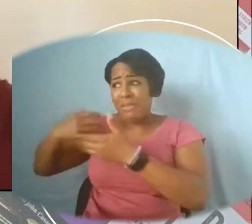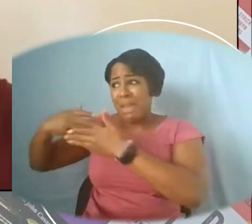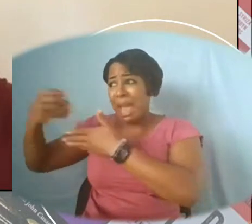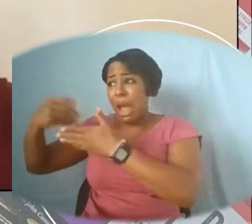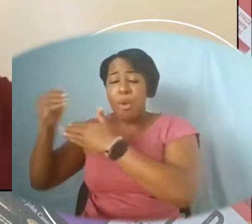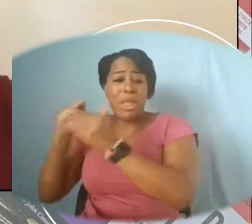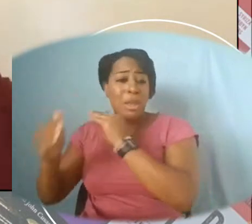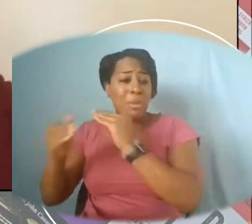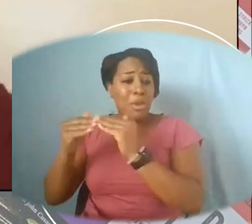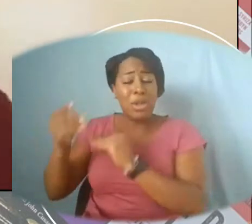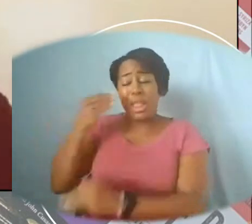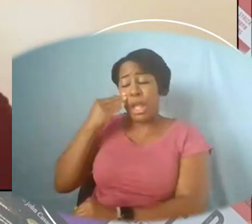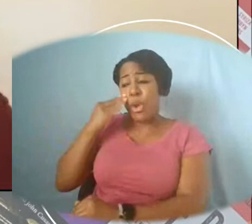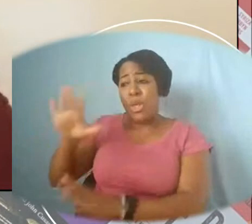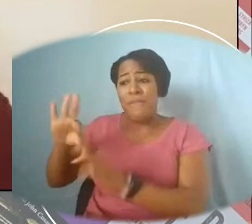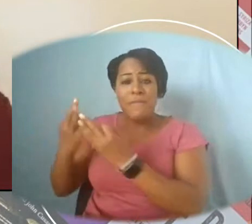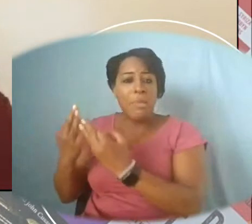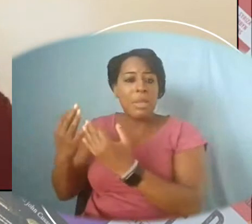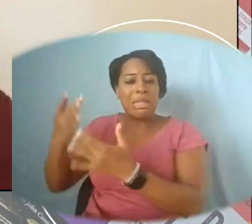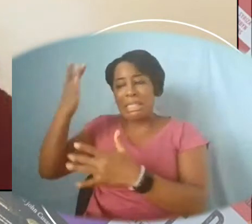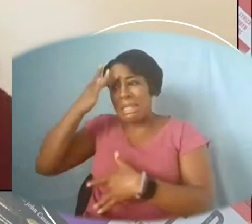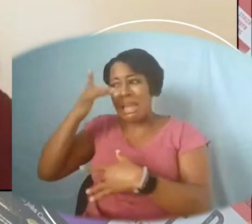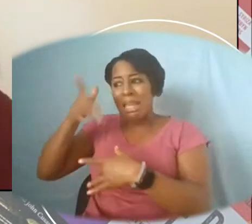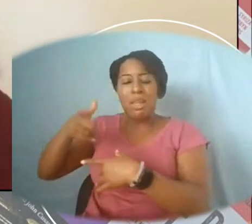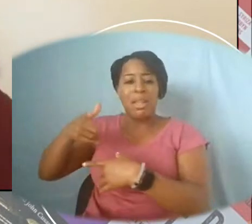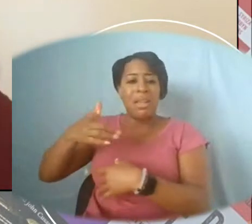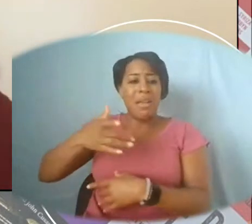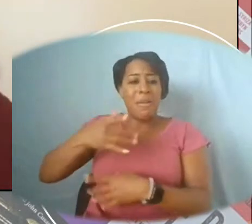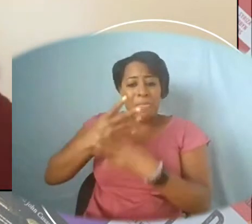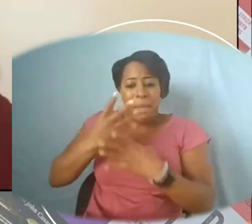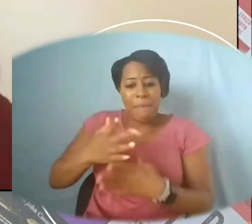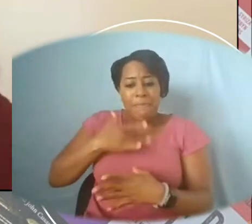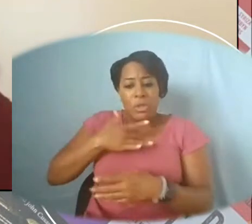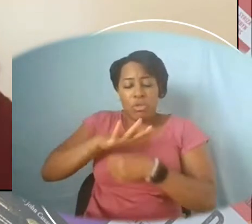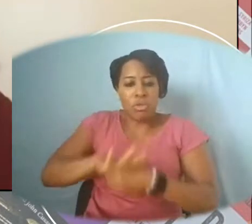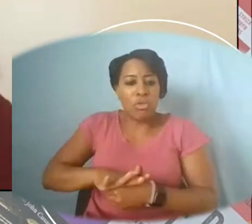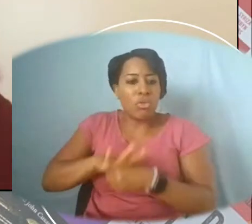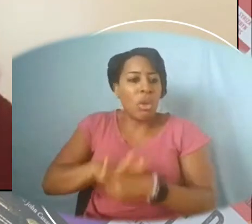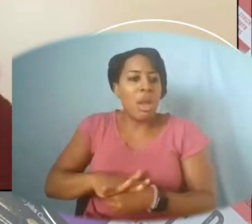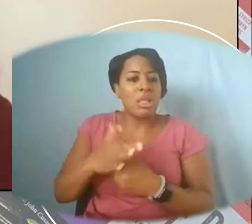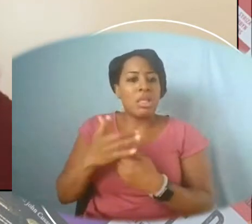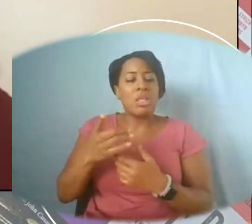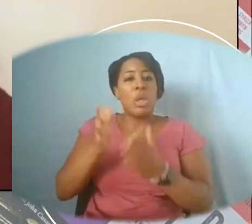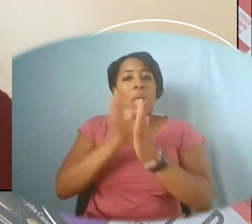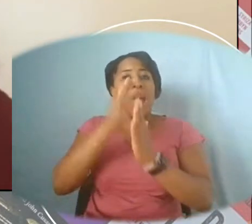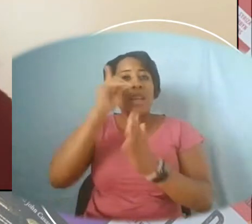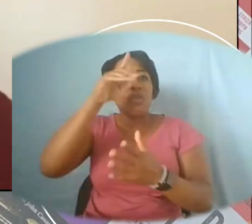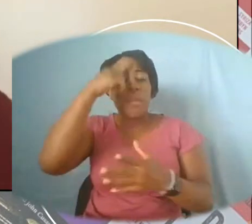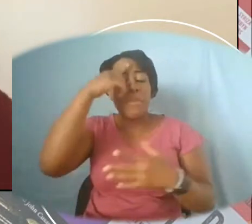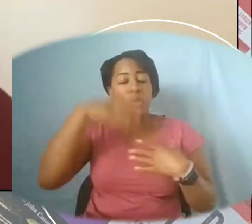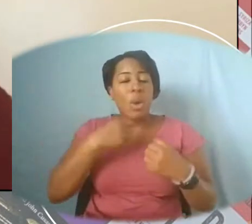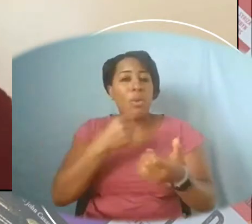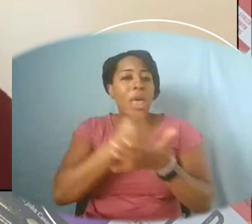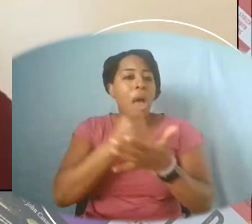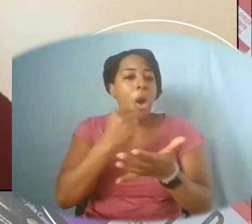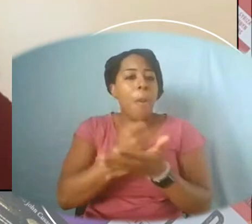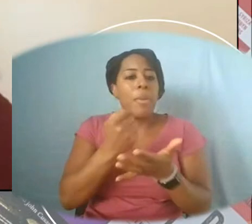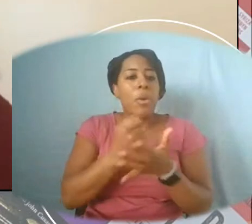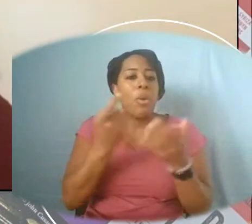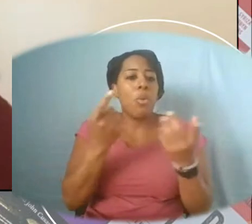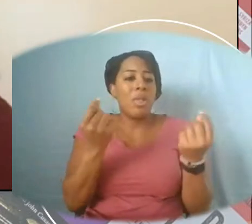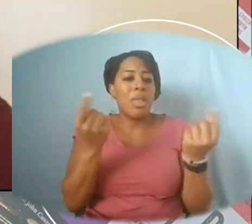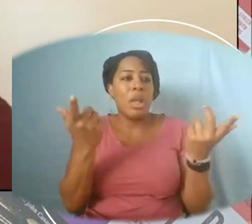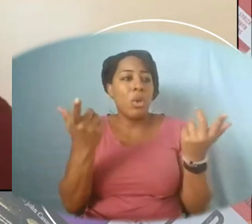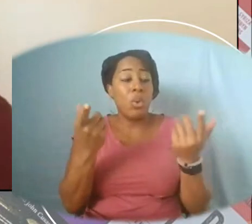they're stressed, and they're asking for mental health help, and they're getting a crossword puzzle and a word search instead of a mental